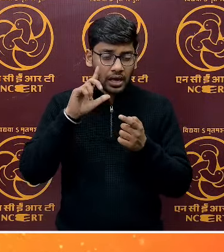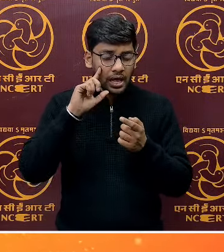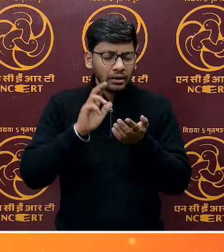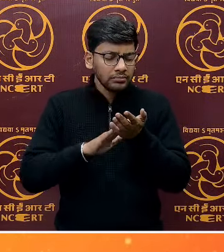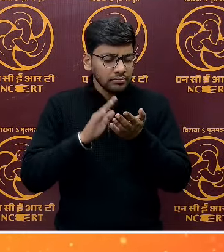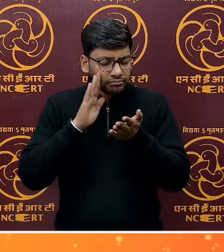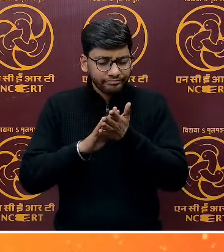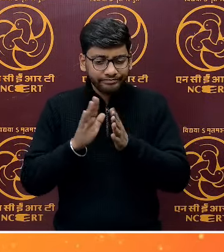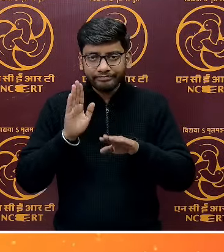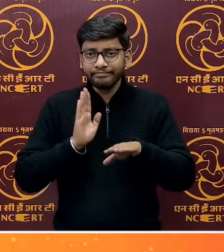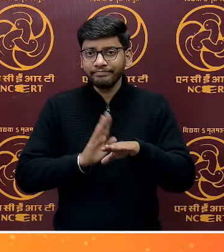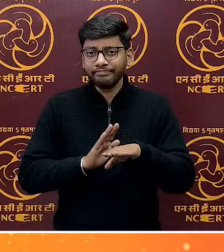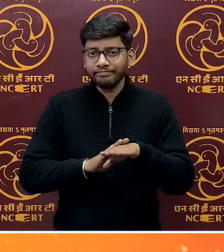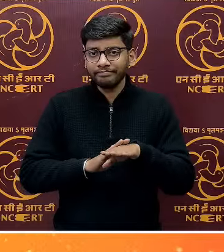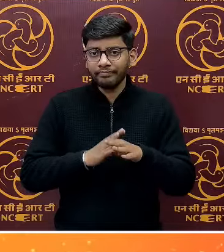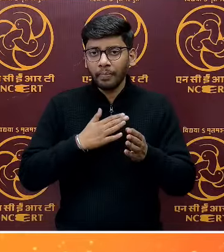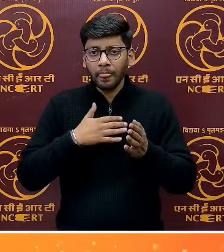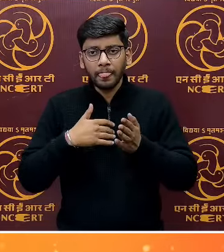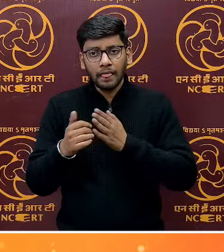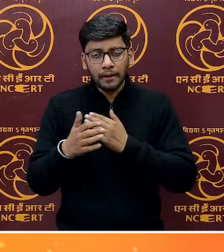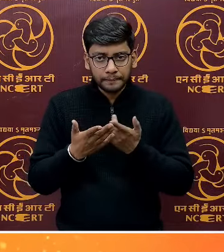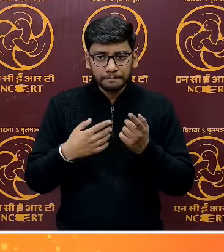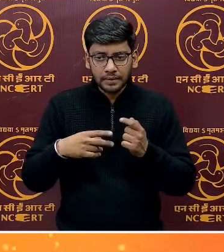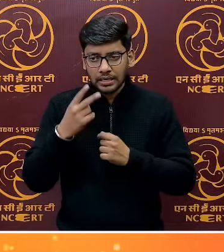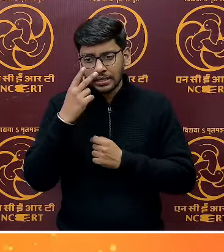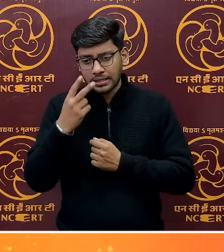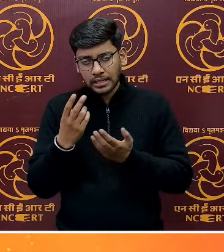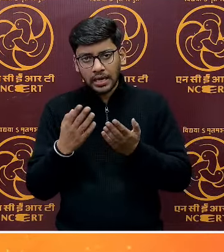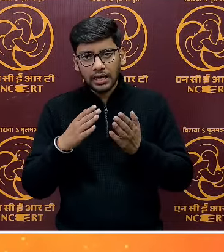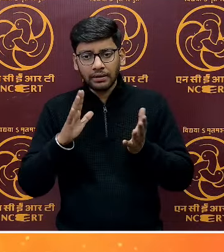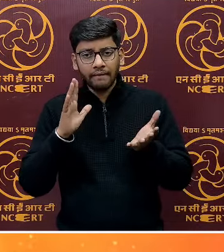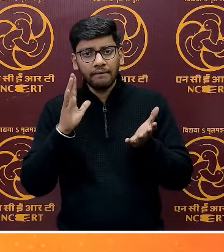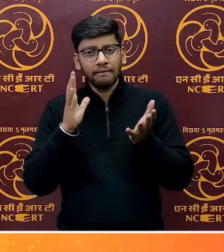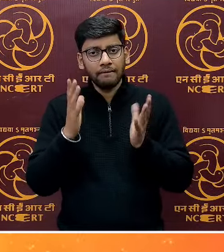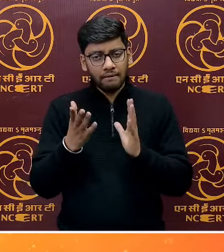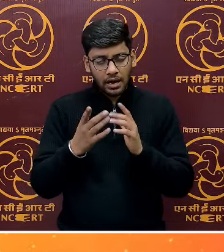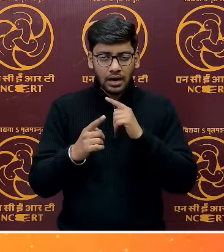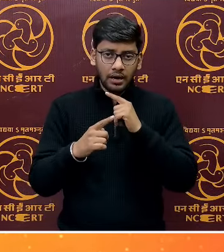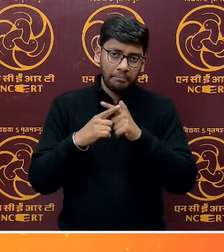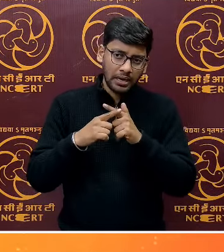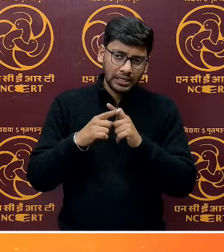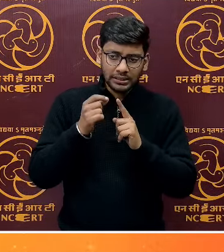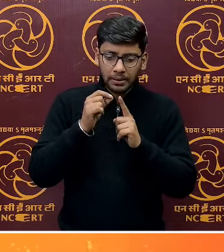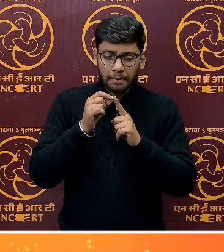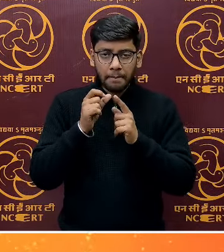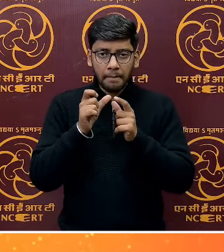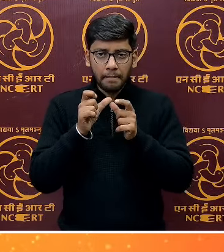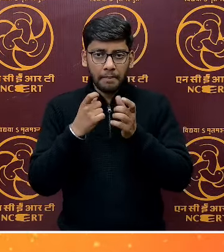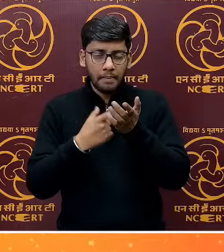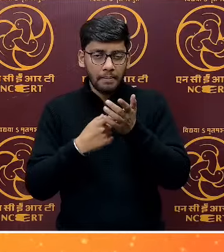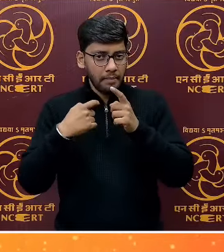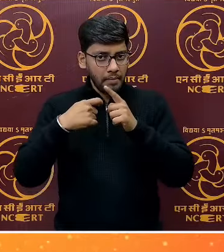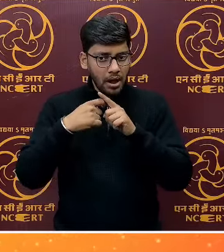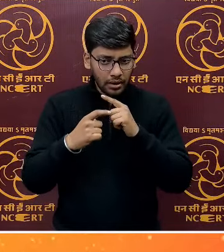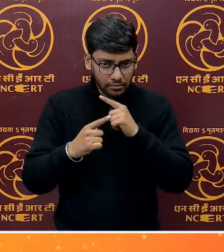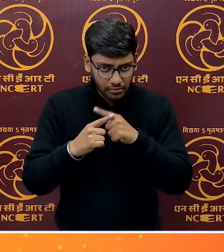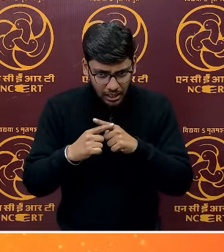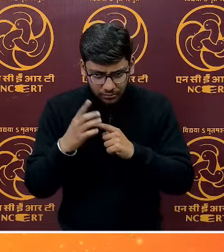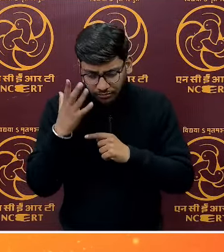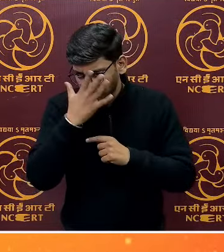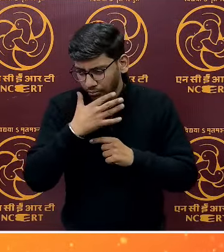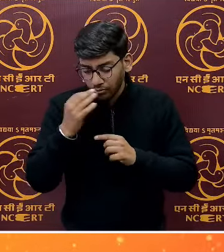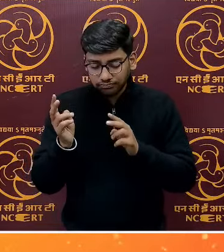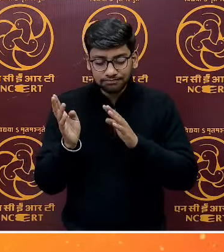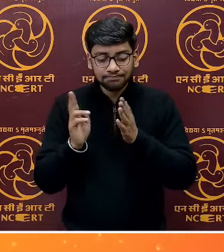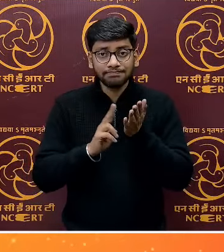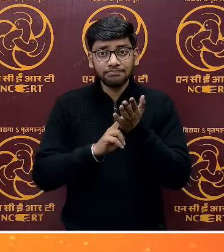discovery, that if you fly that high, you'll be able to see the world, the parks, the beauty of nature, and